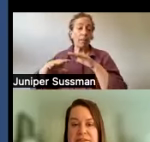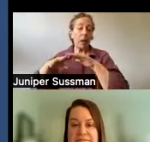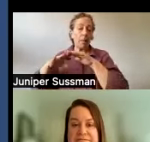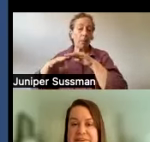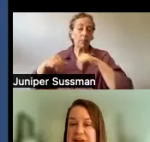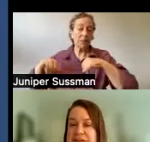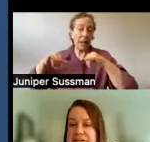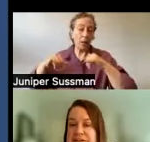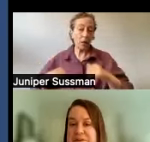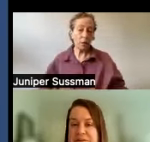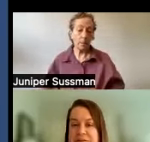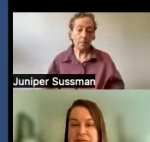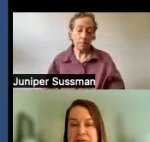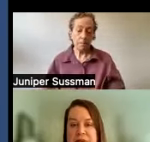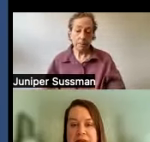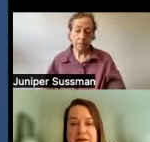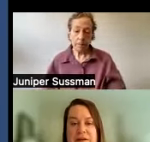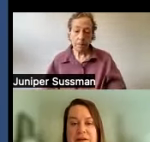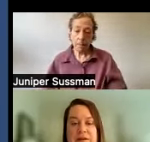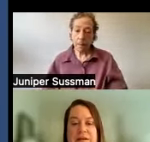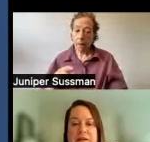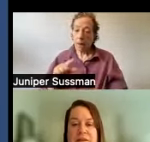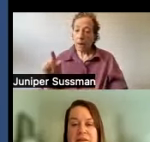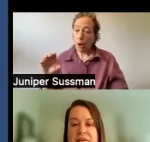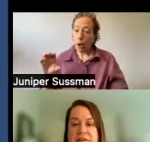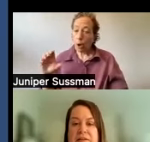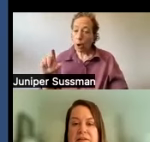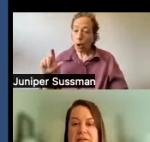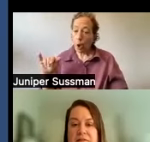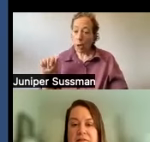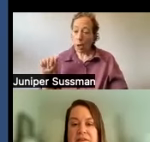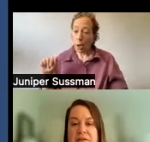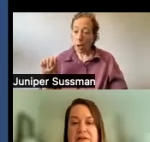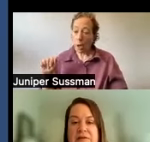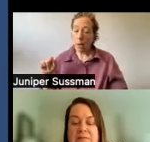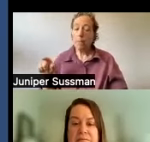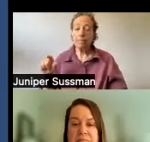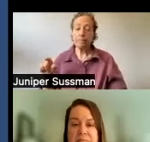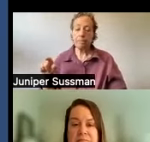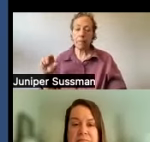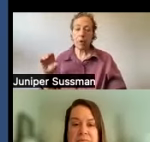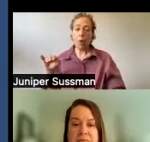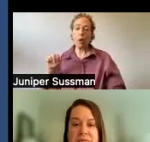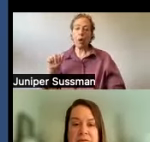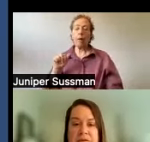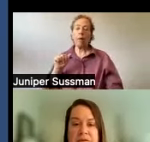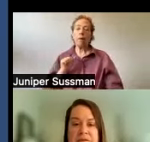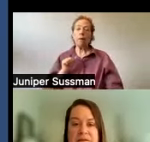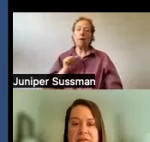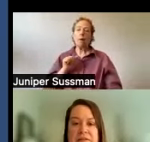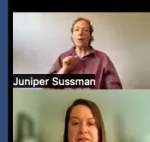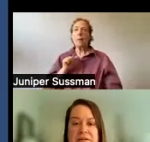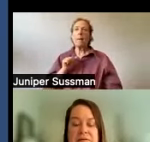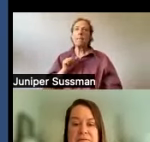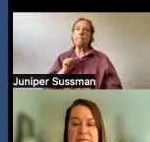Well said. Claudia, did you want to jump in? Well, just to say that, I mean,